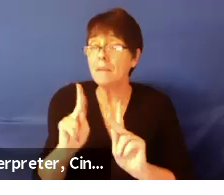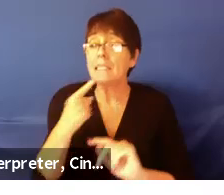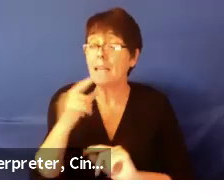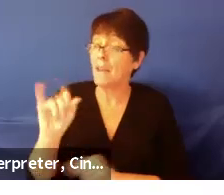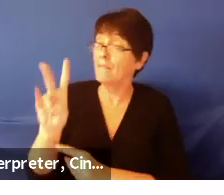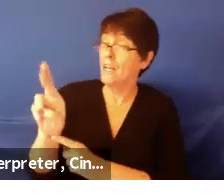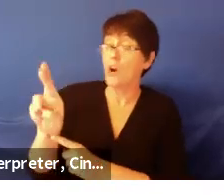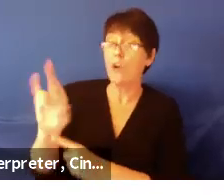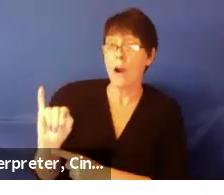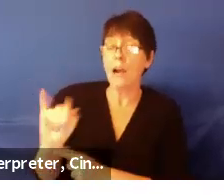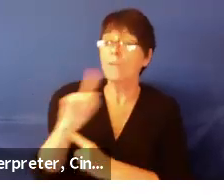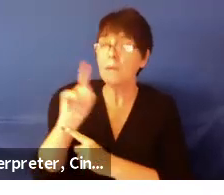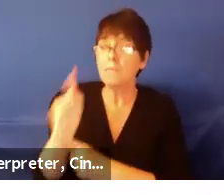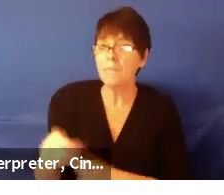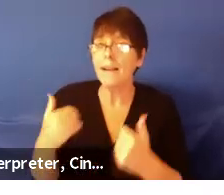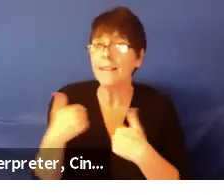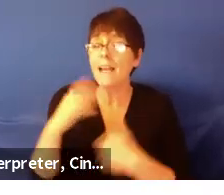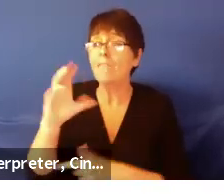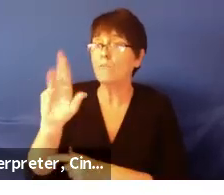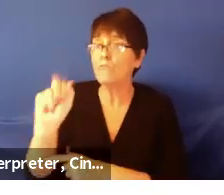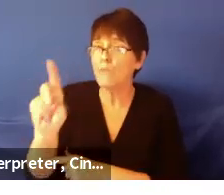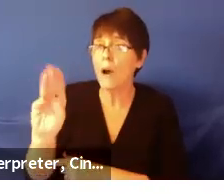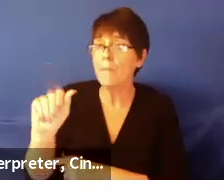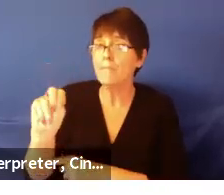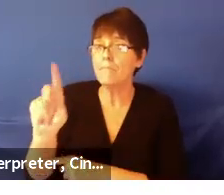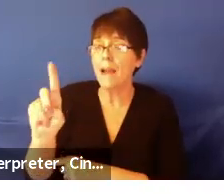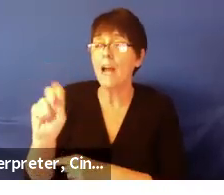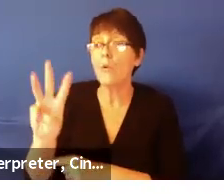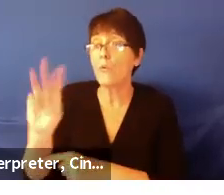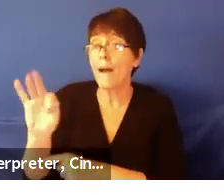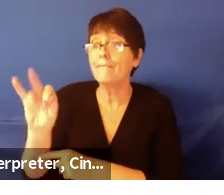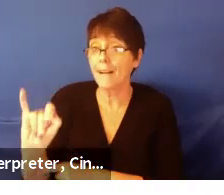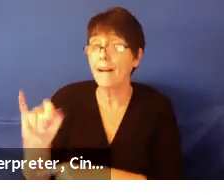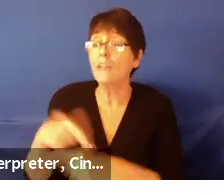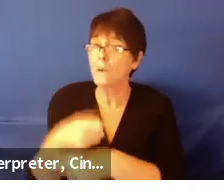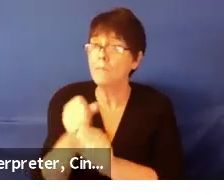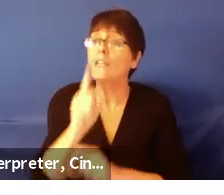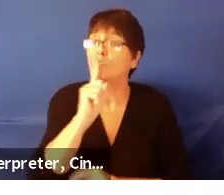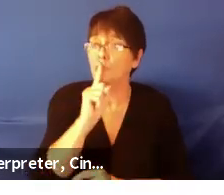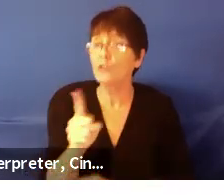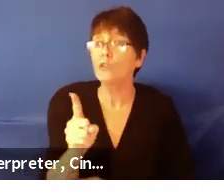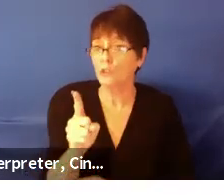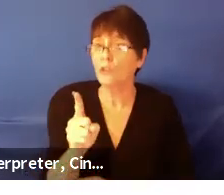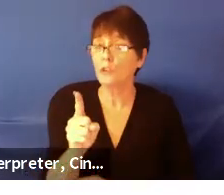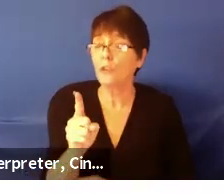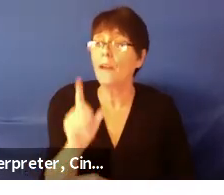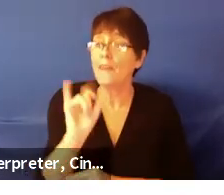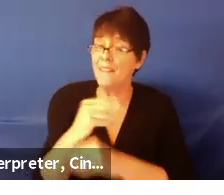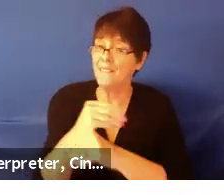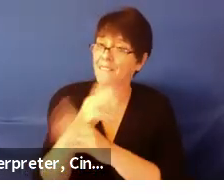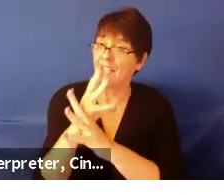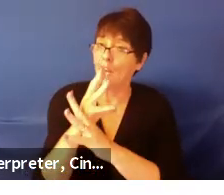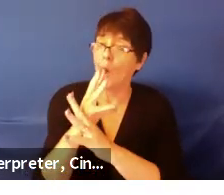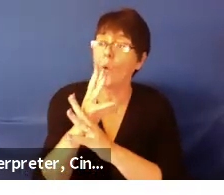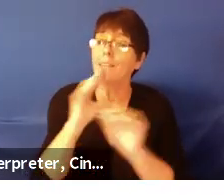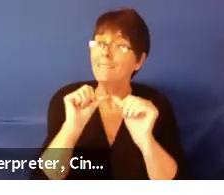VRI really needs to have broadband or Wi-Fi to make sure that the video is